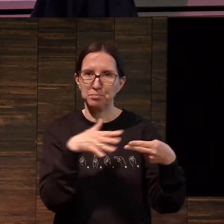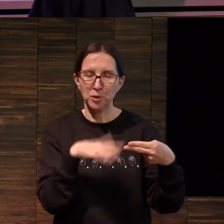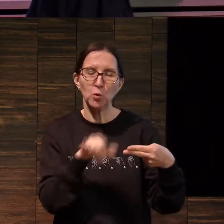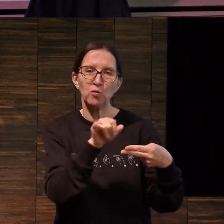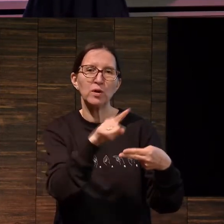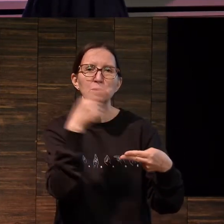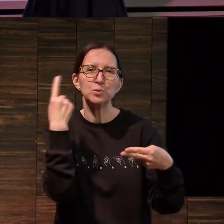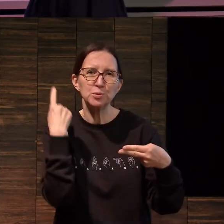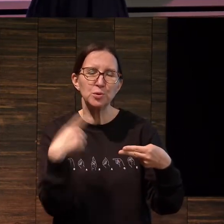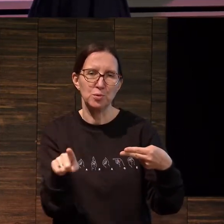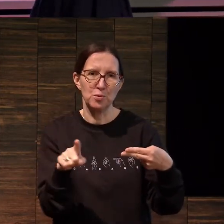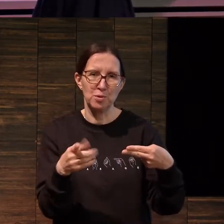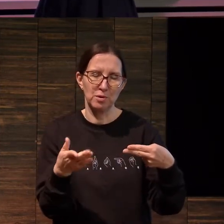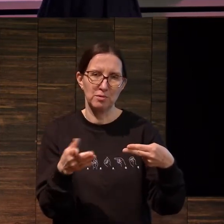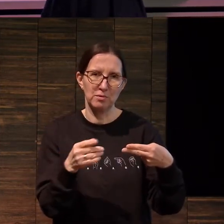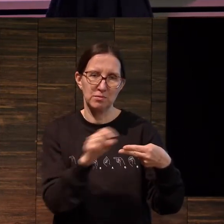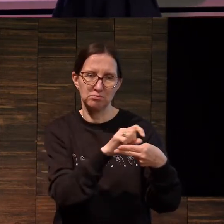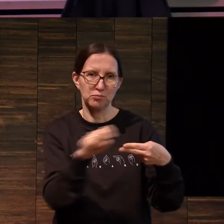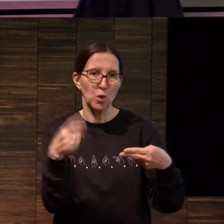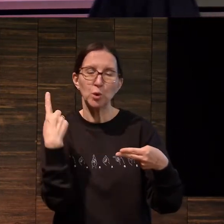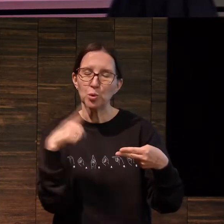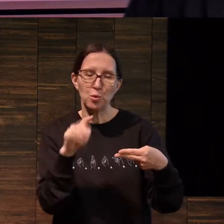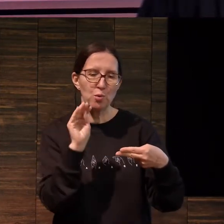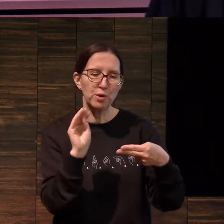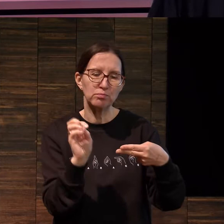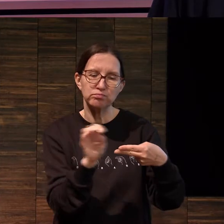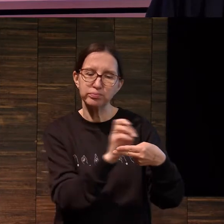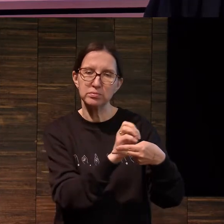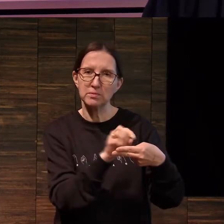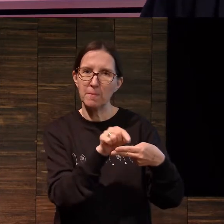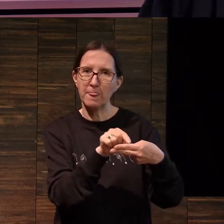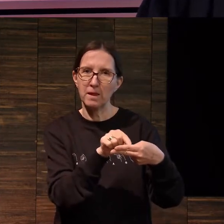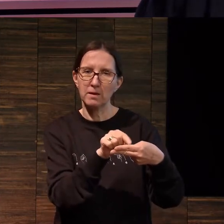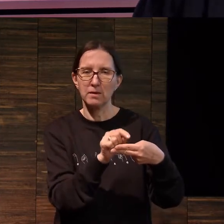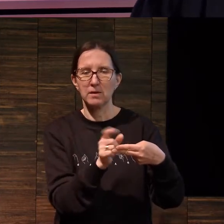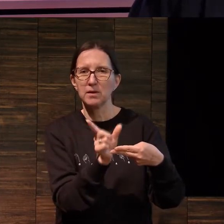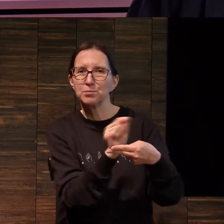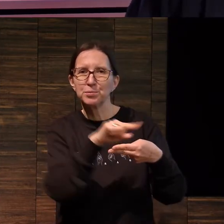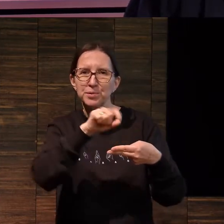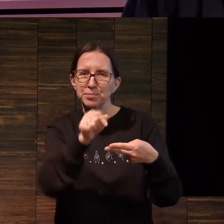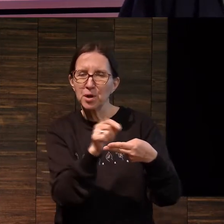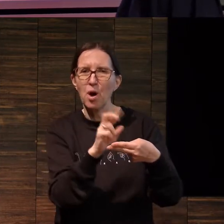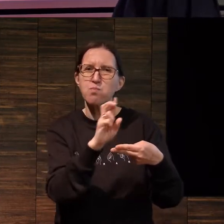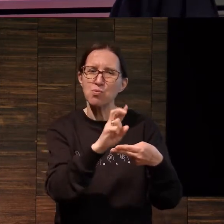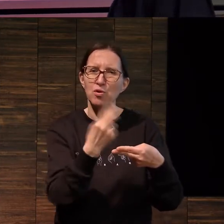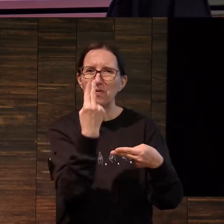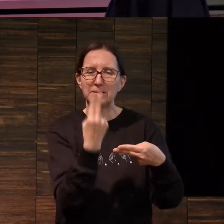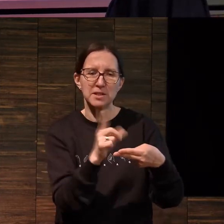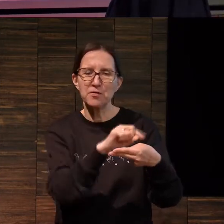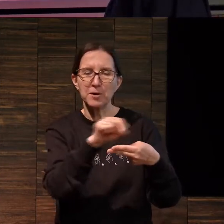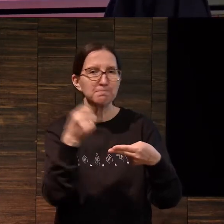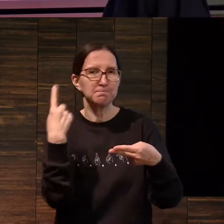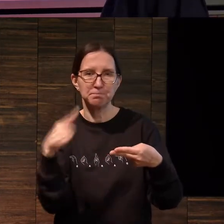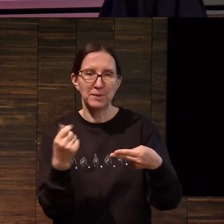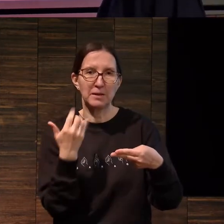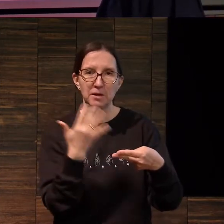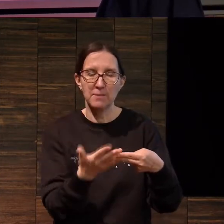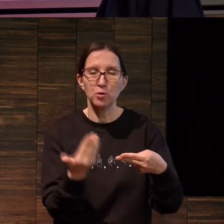my password does not fit the system. So it has to include other symbols.